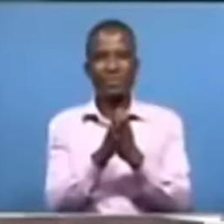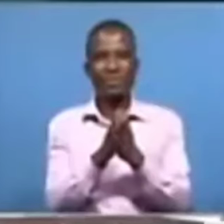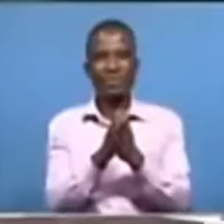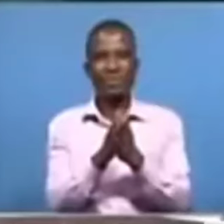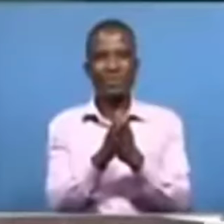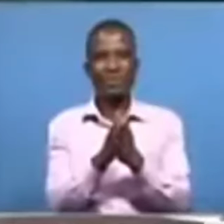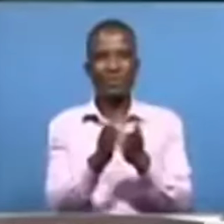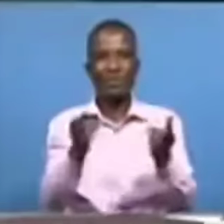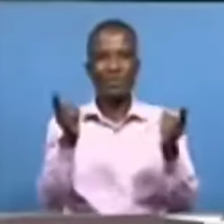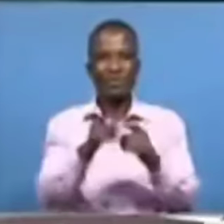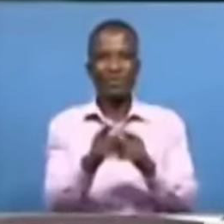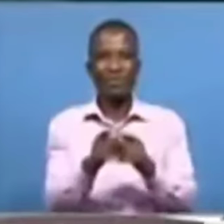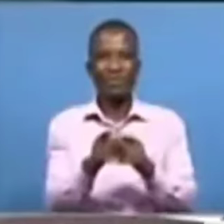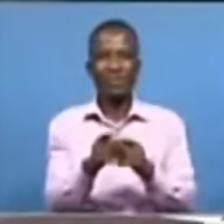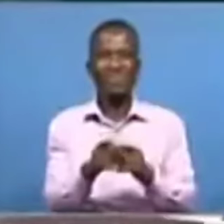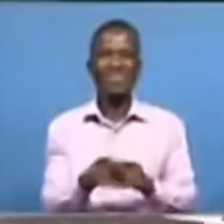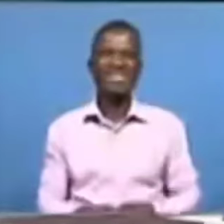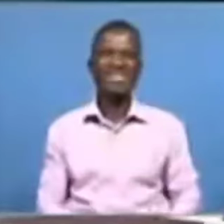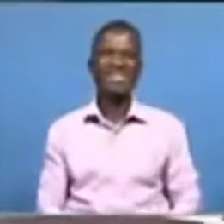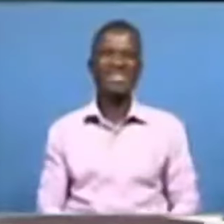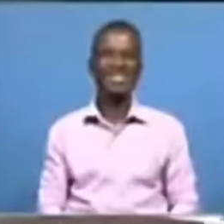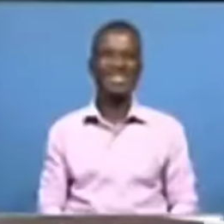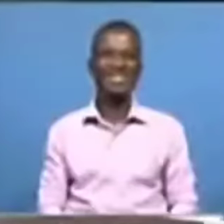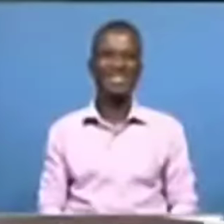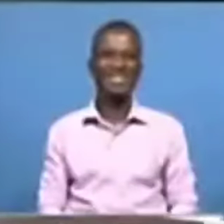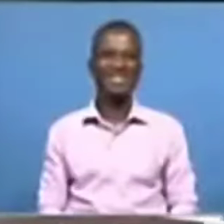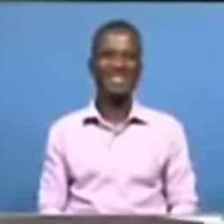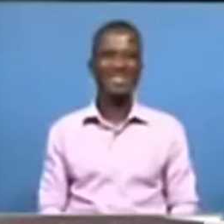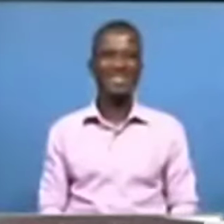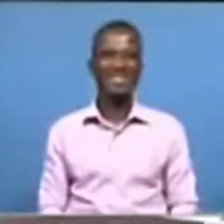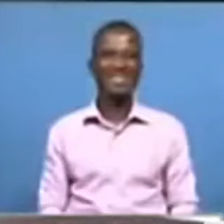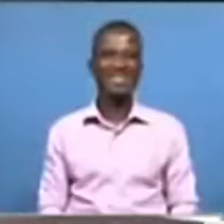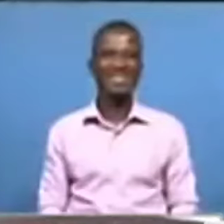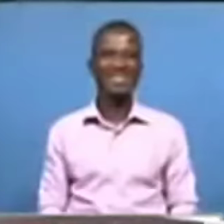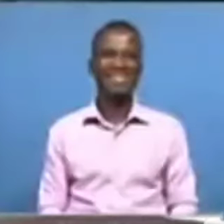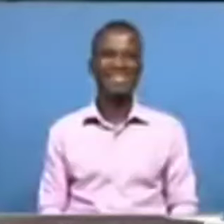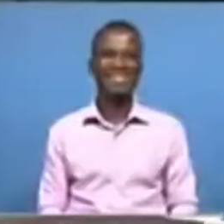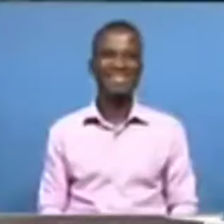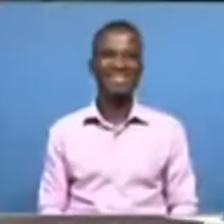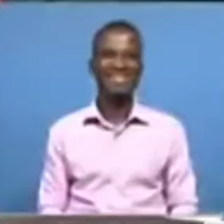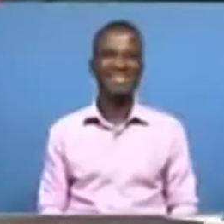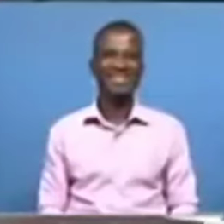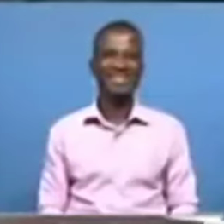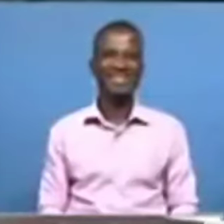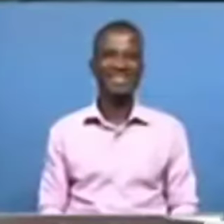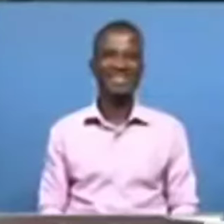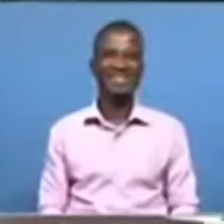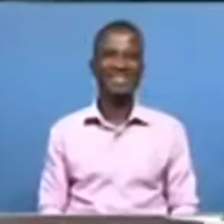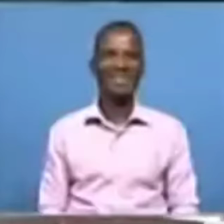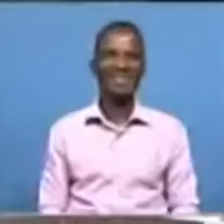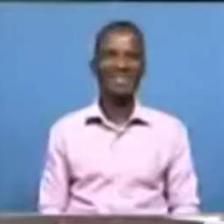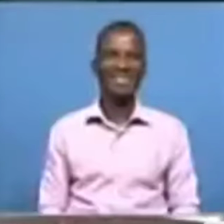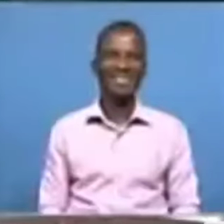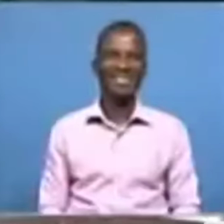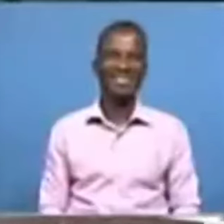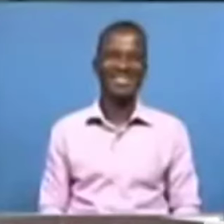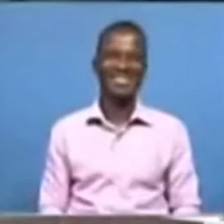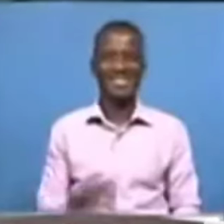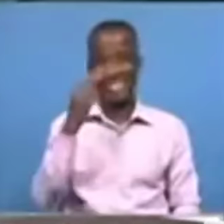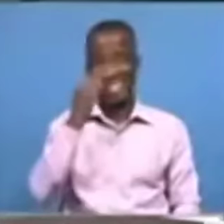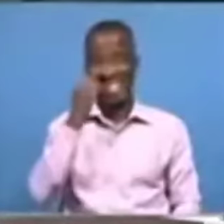when you want to take a pegative, I was told that I should peg myself of the contempt.